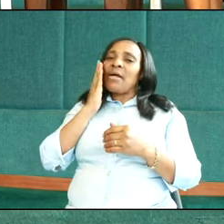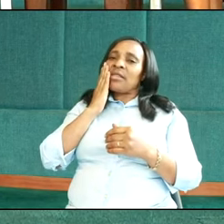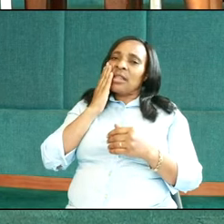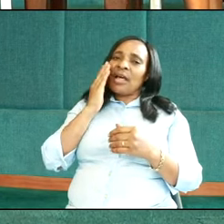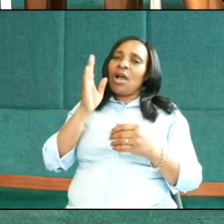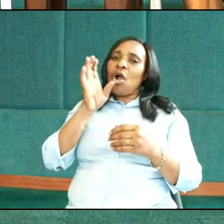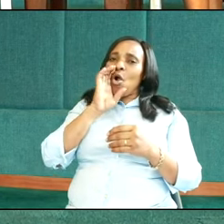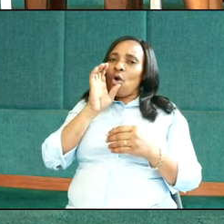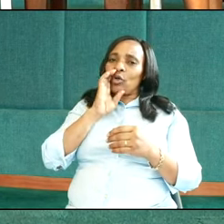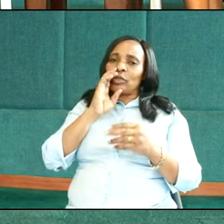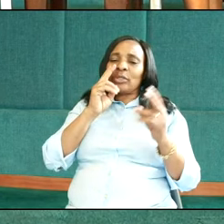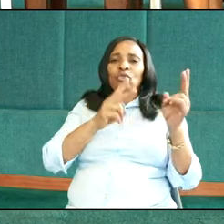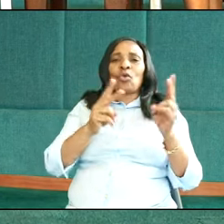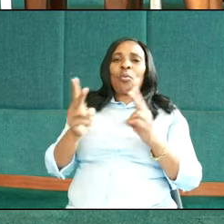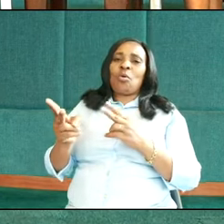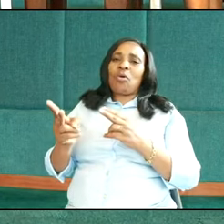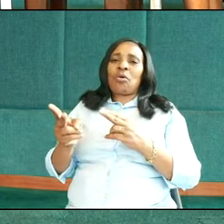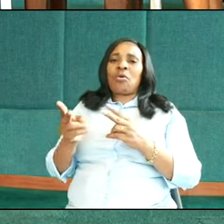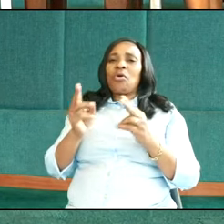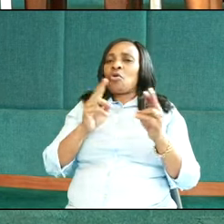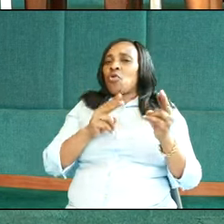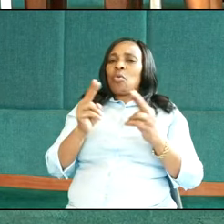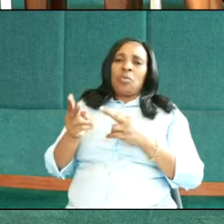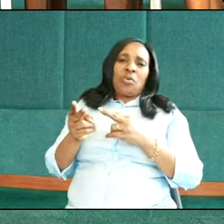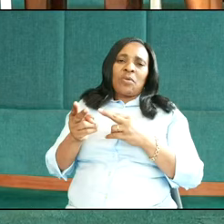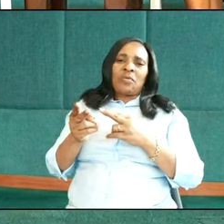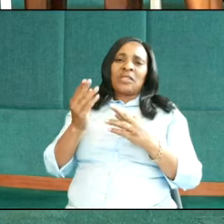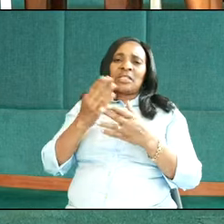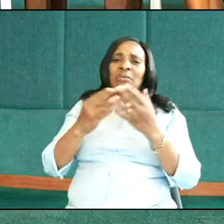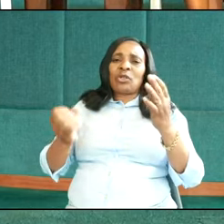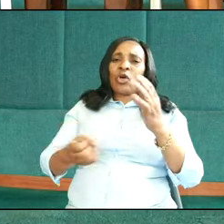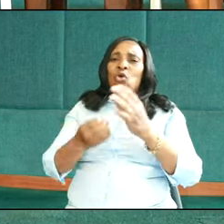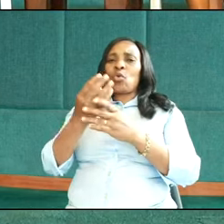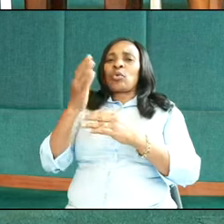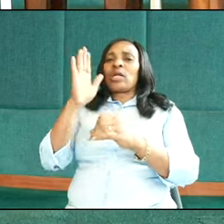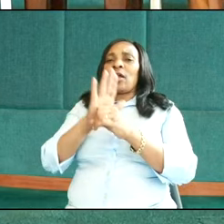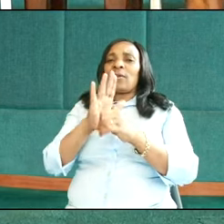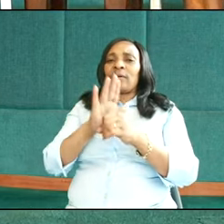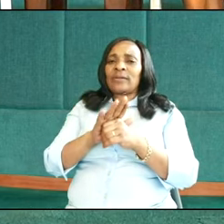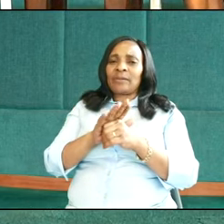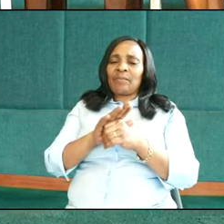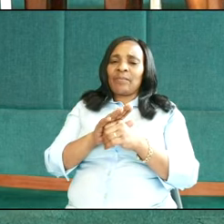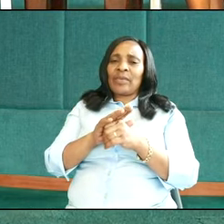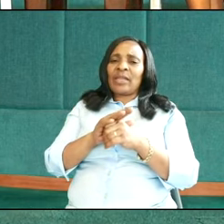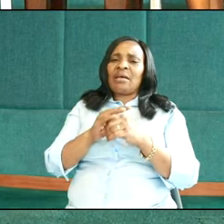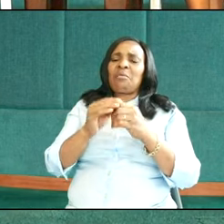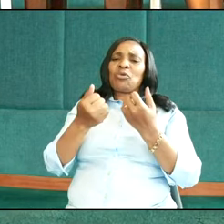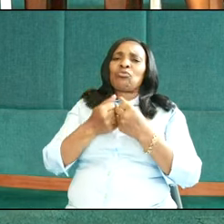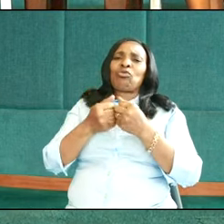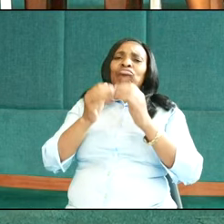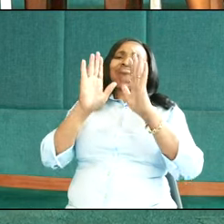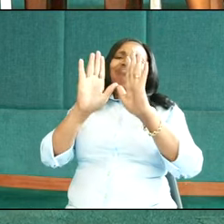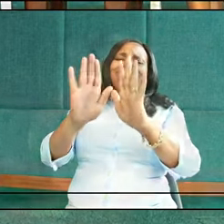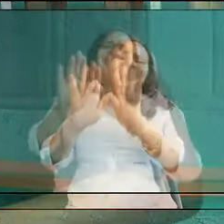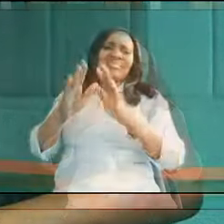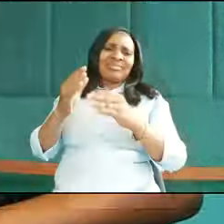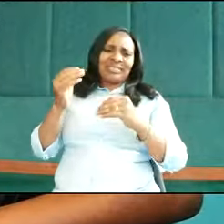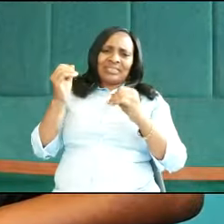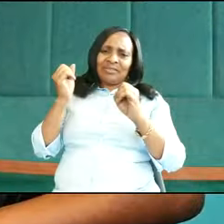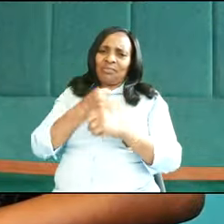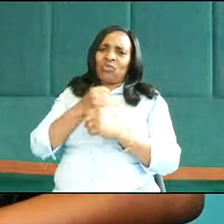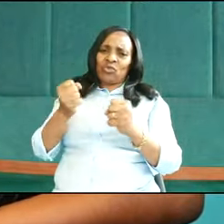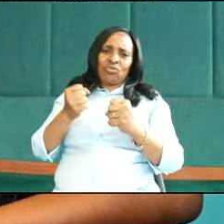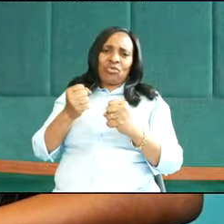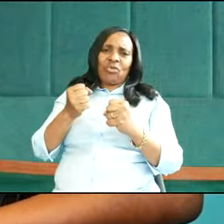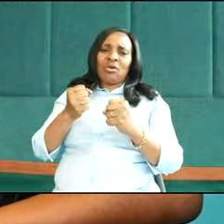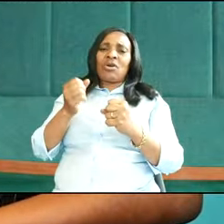gossip is very common. It's very, very common. It's something I've grown up with a lot. Refraining from it is hard. And I would say